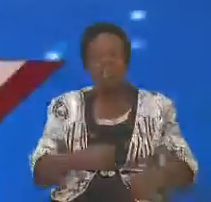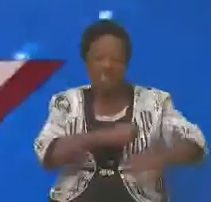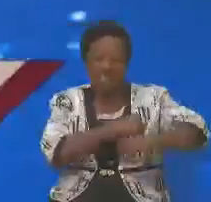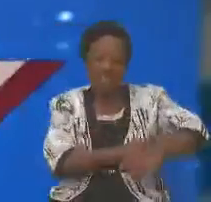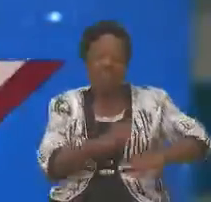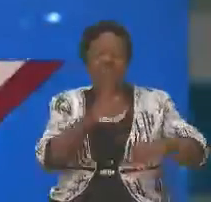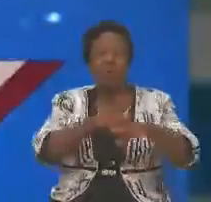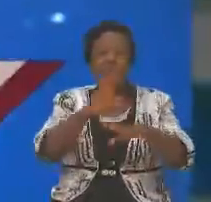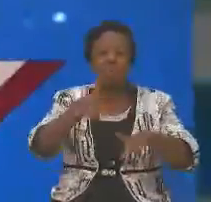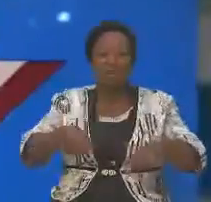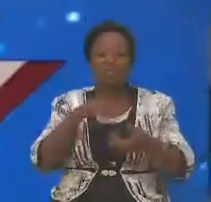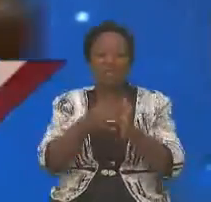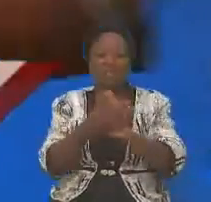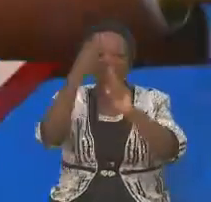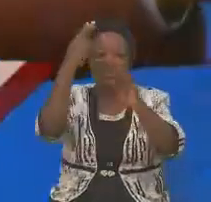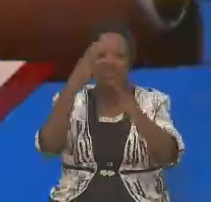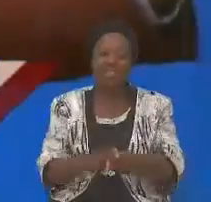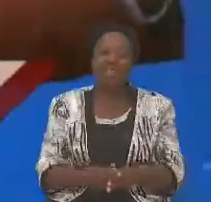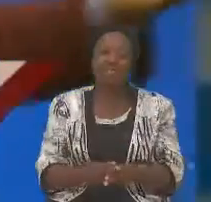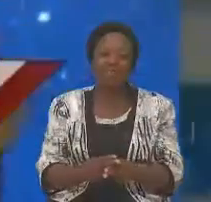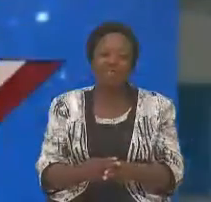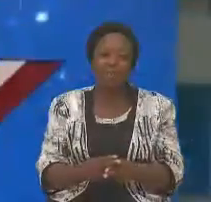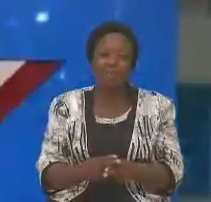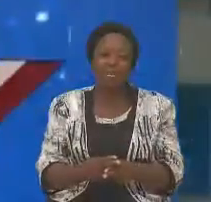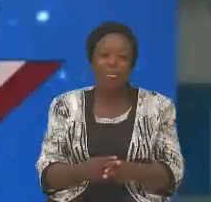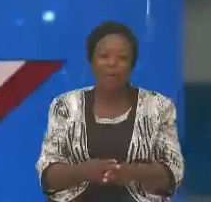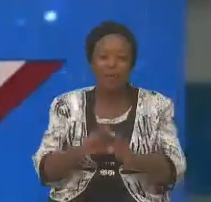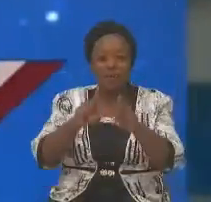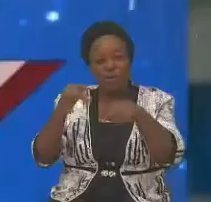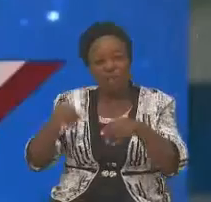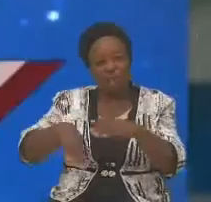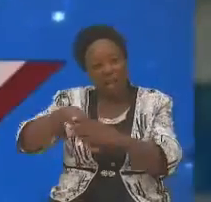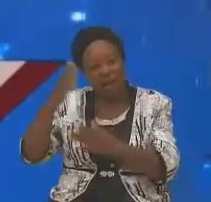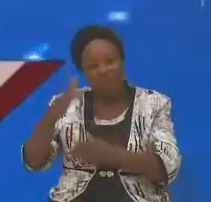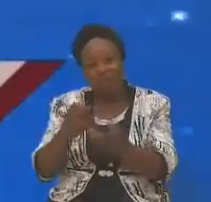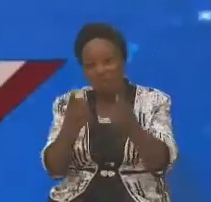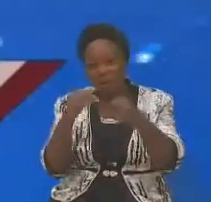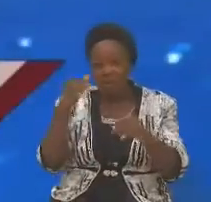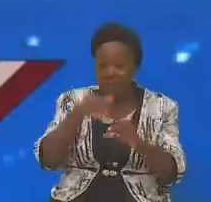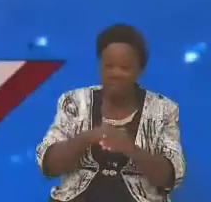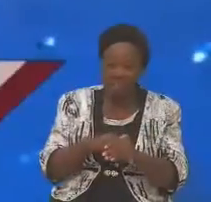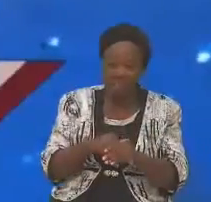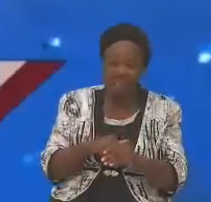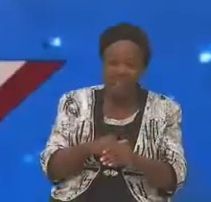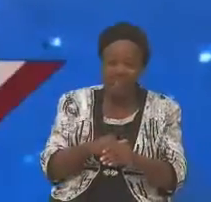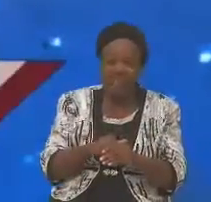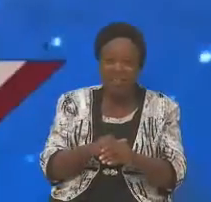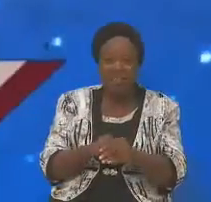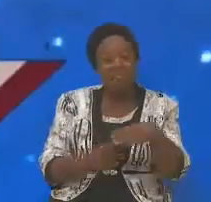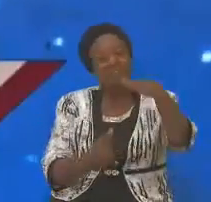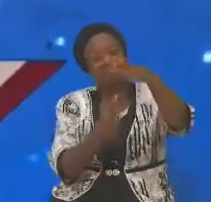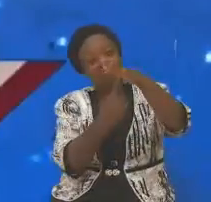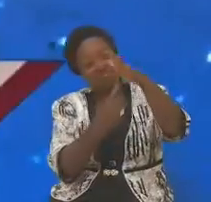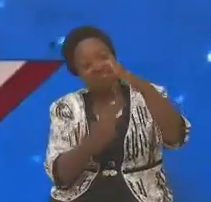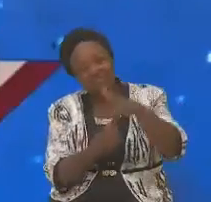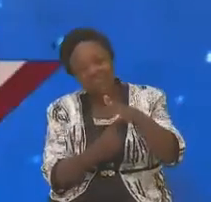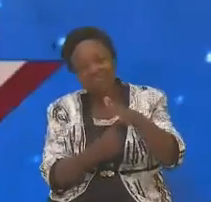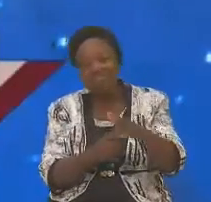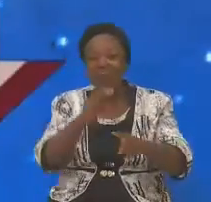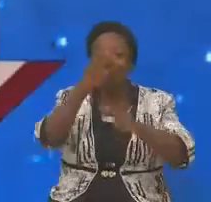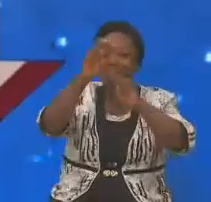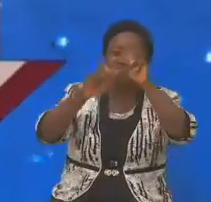dwell safely. Security upon your life in Jesus' name. Going out, coming